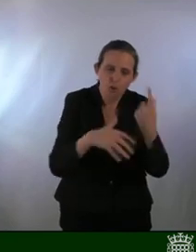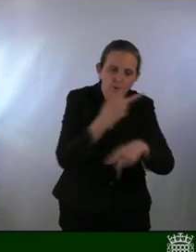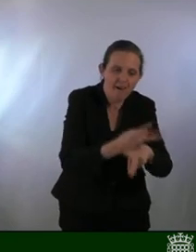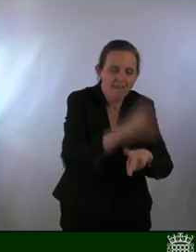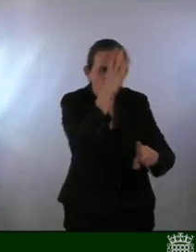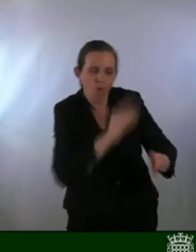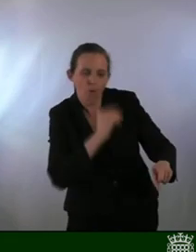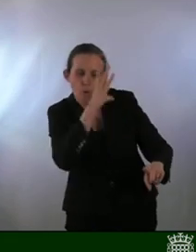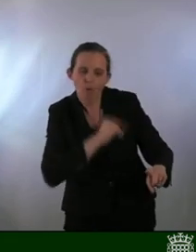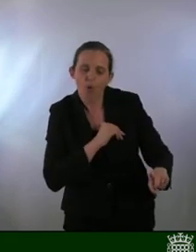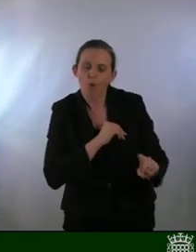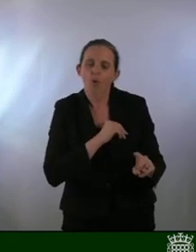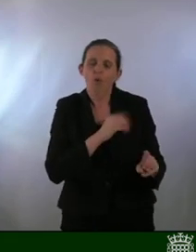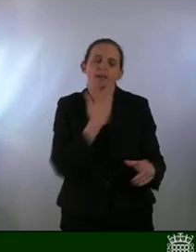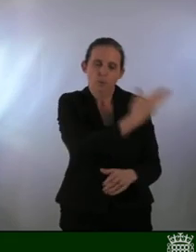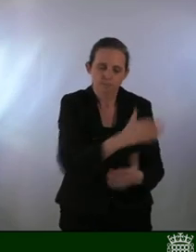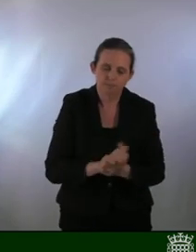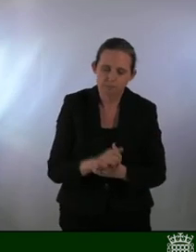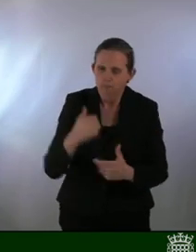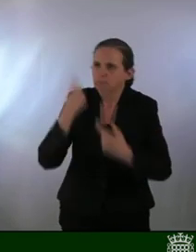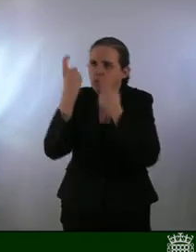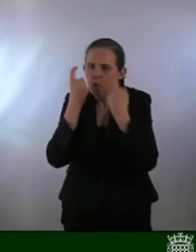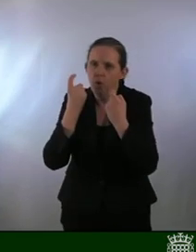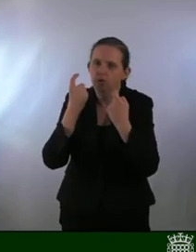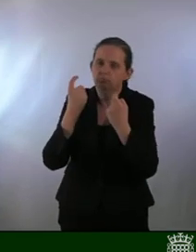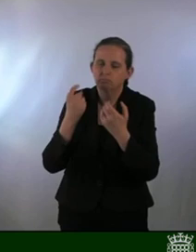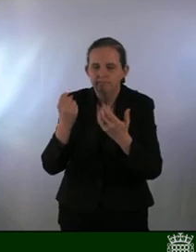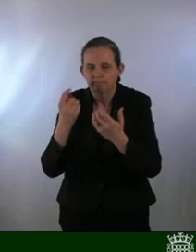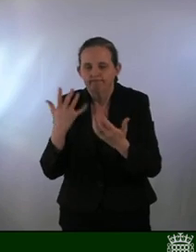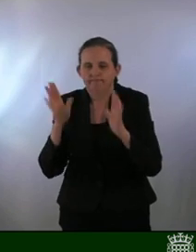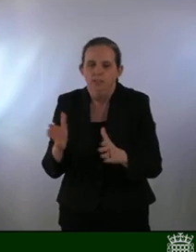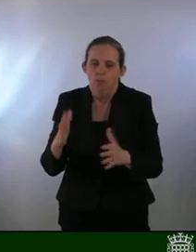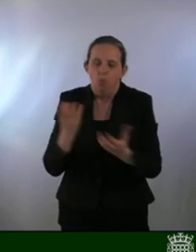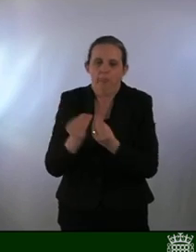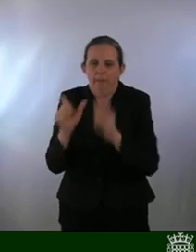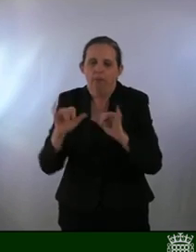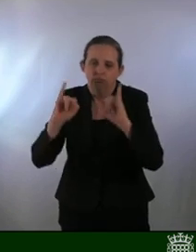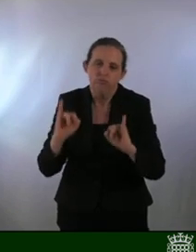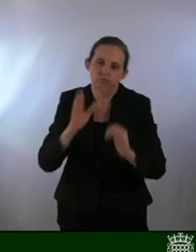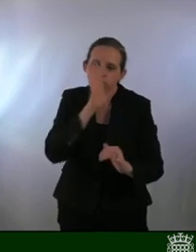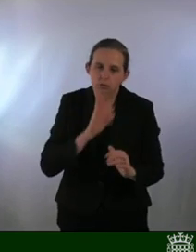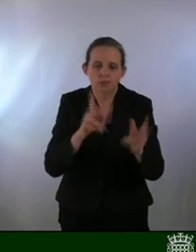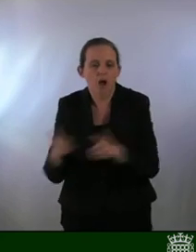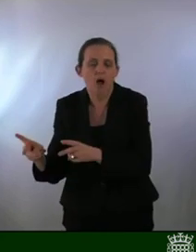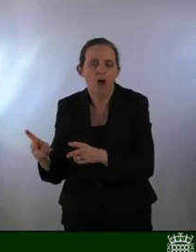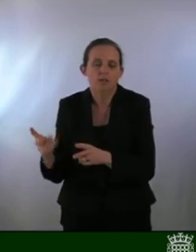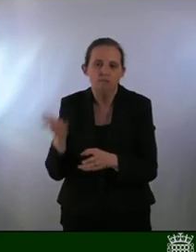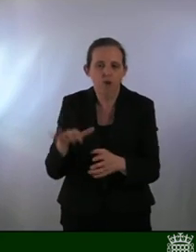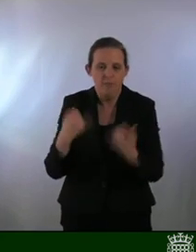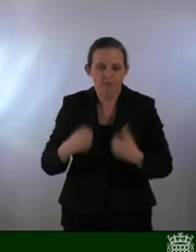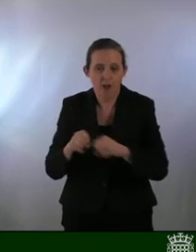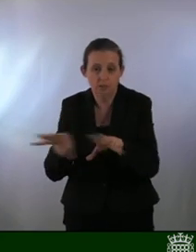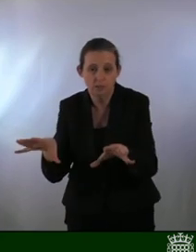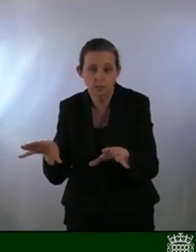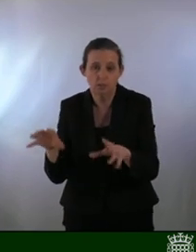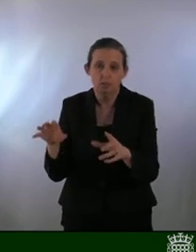Our thoughts must be with the loved ones of those who have sadly died from the virus, including the family of the man who died